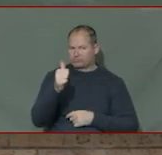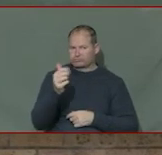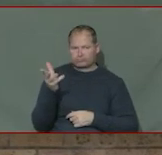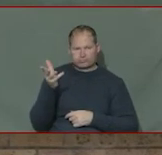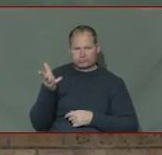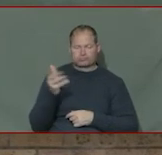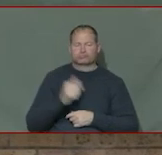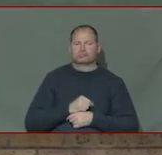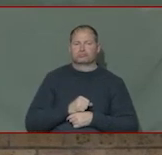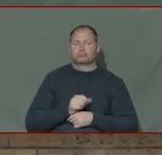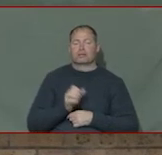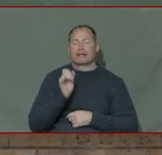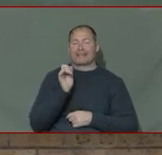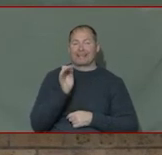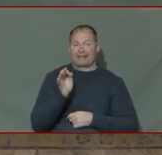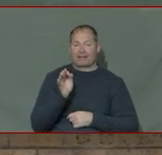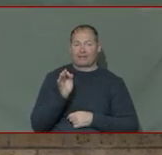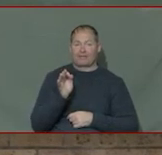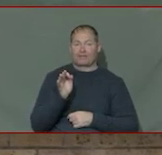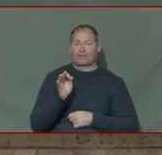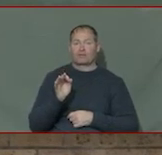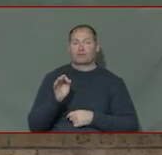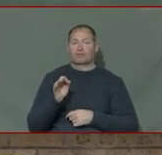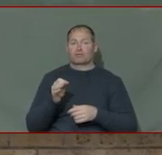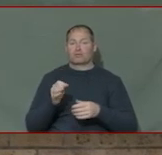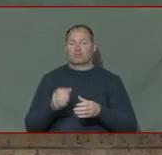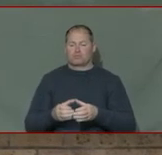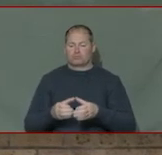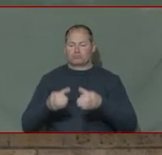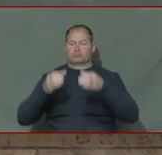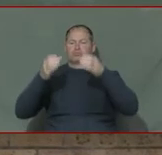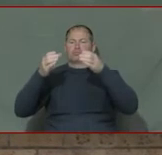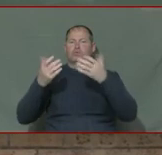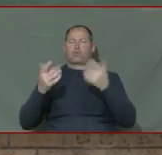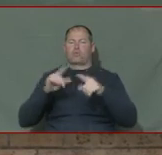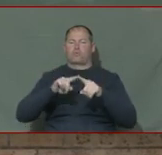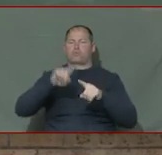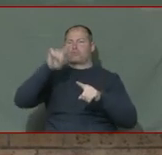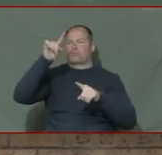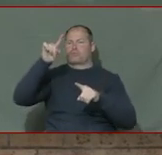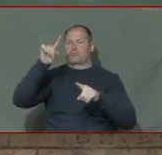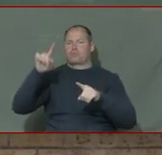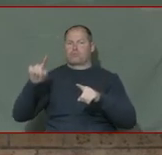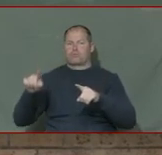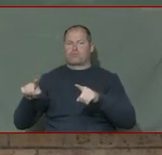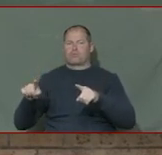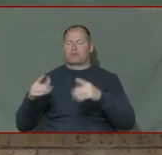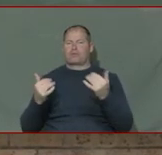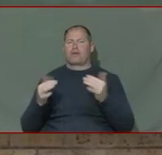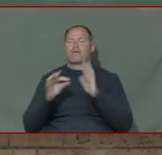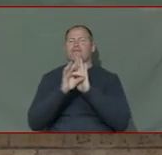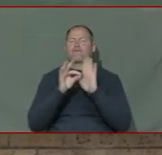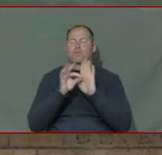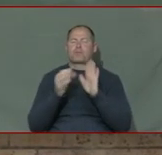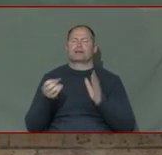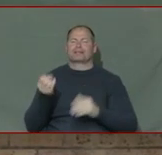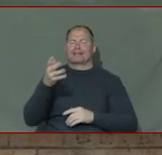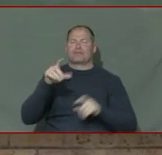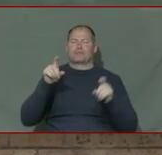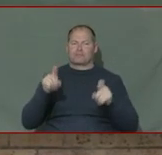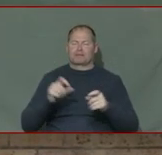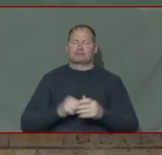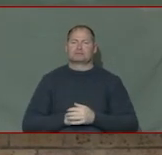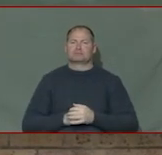if they ask you a cone, a pyramid, or a sphere, they must give you the formulas. They have given